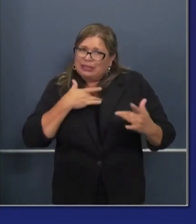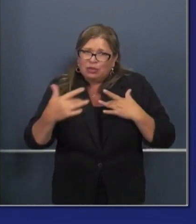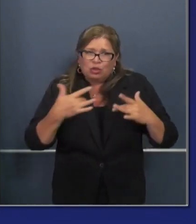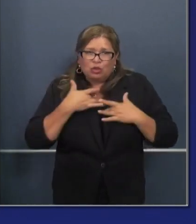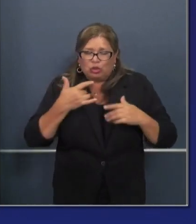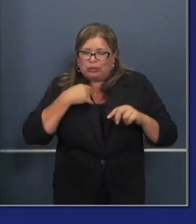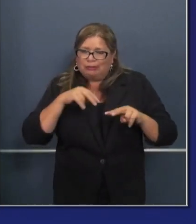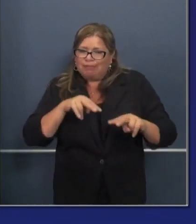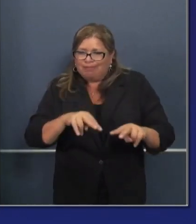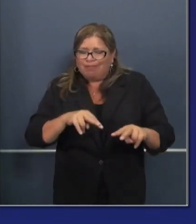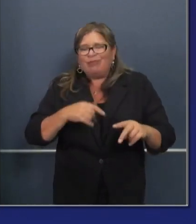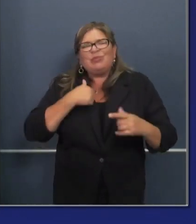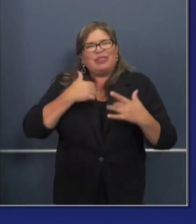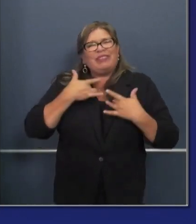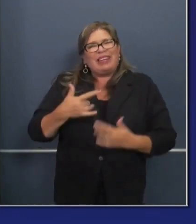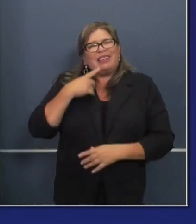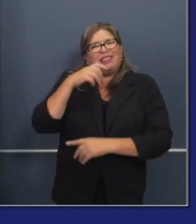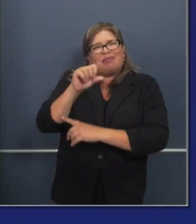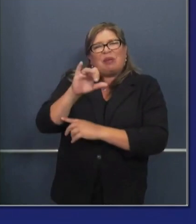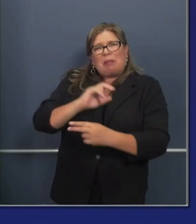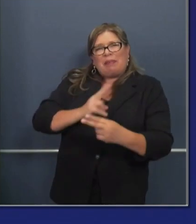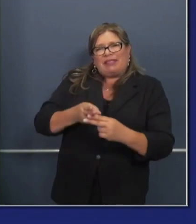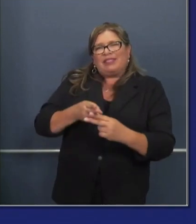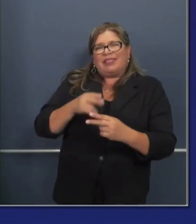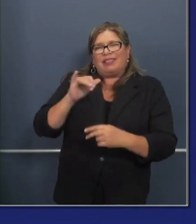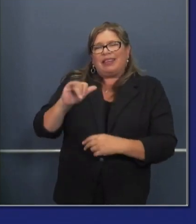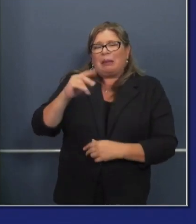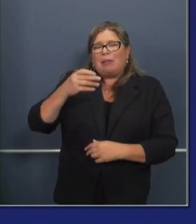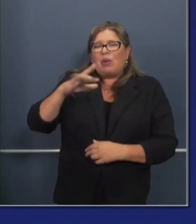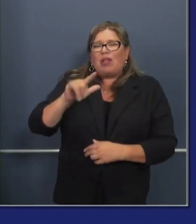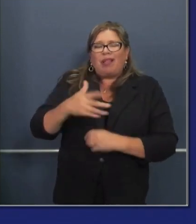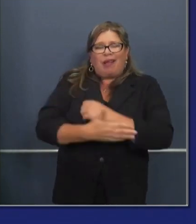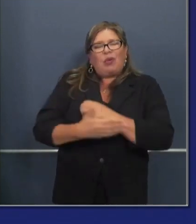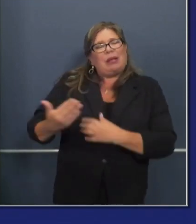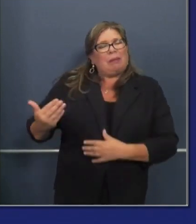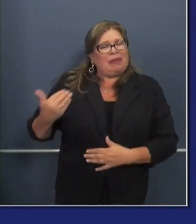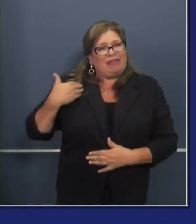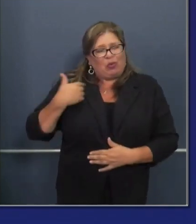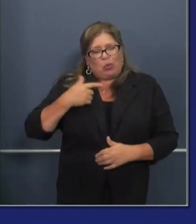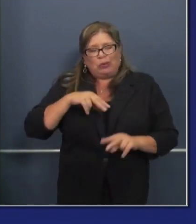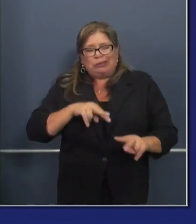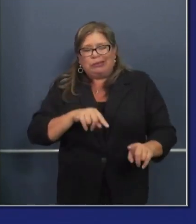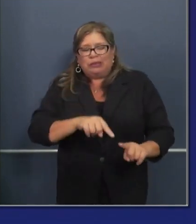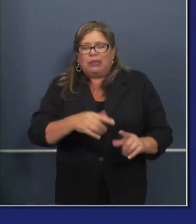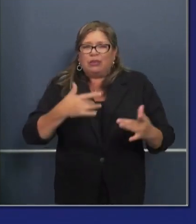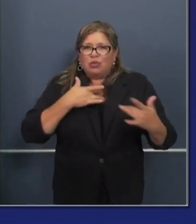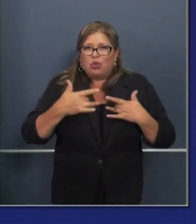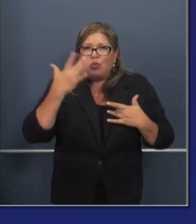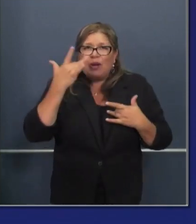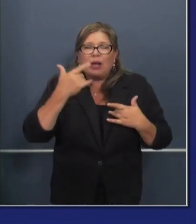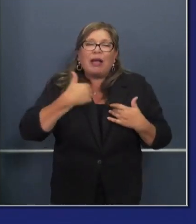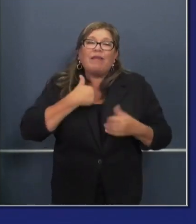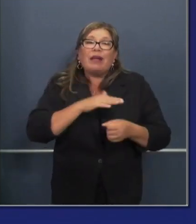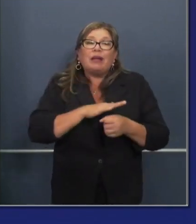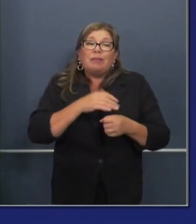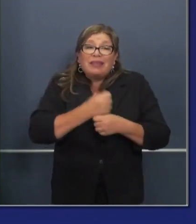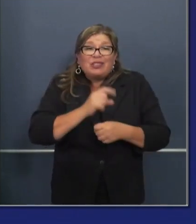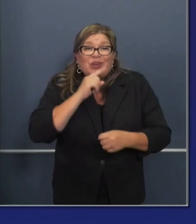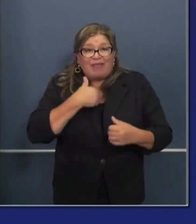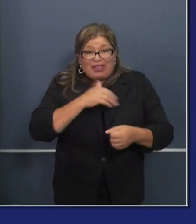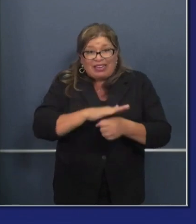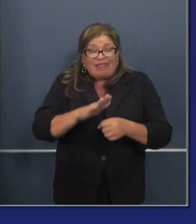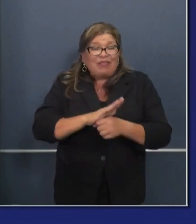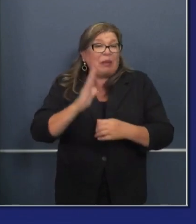this Newsom at noon conversation, but throughout the course of the week to make sure that we have the bed capacity, not just